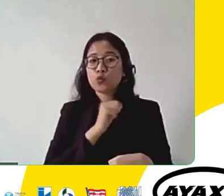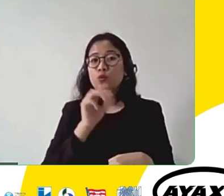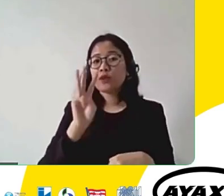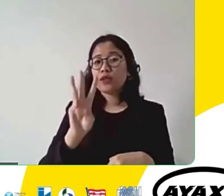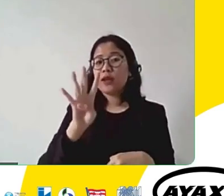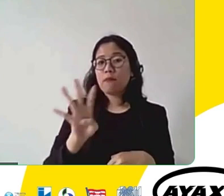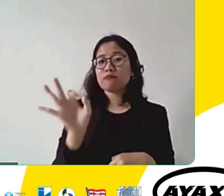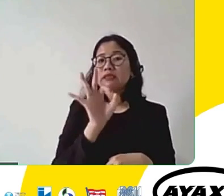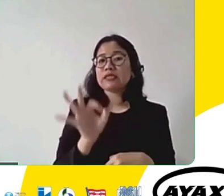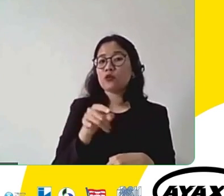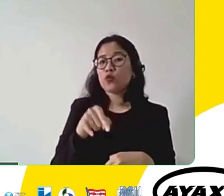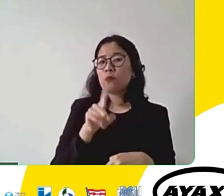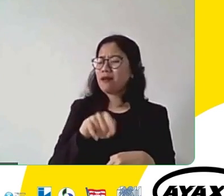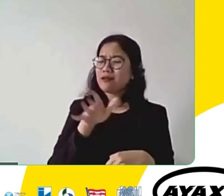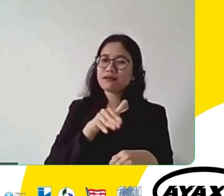lung cancer.